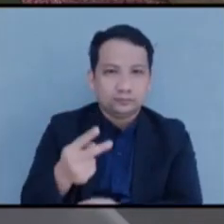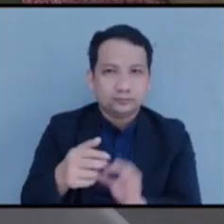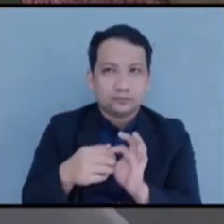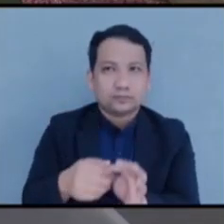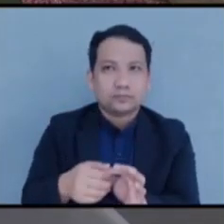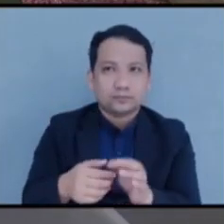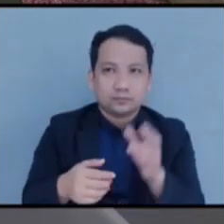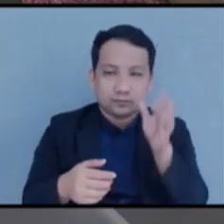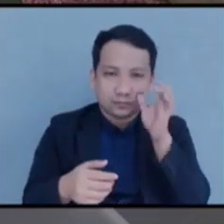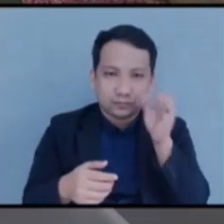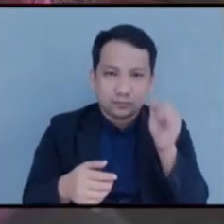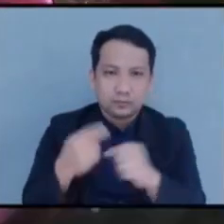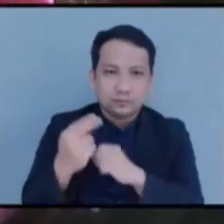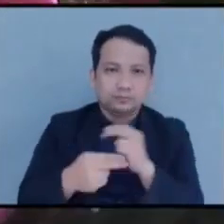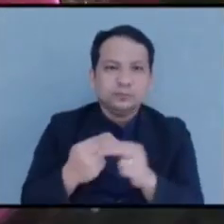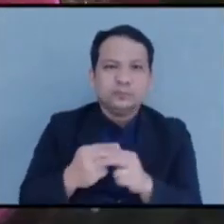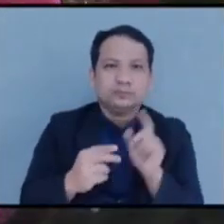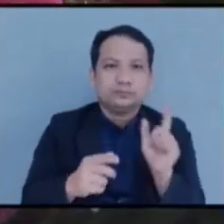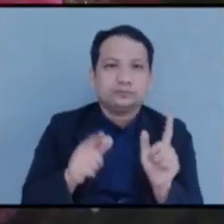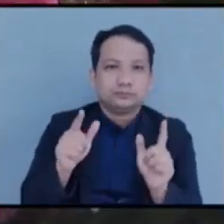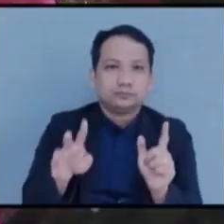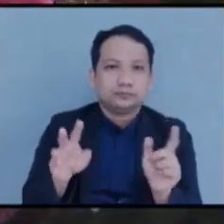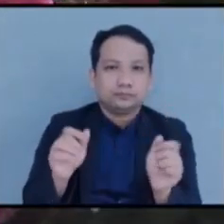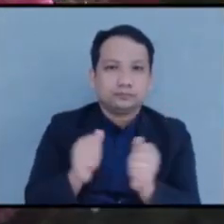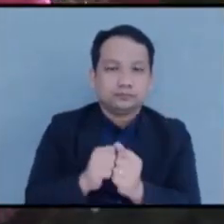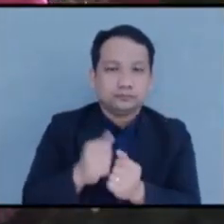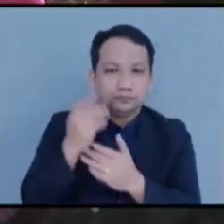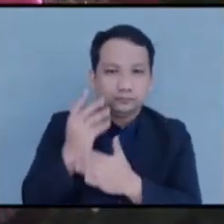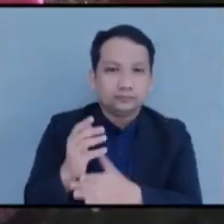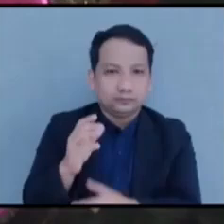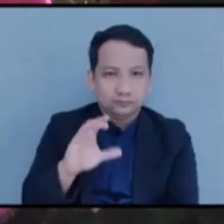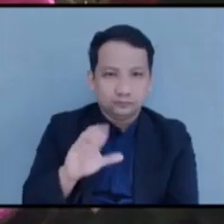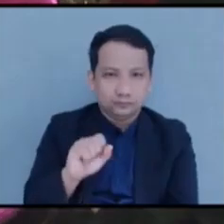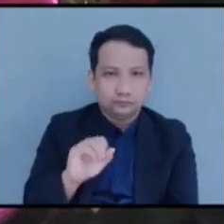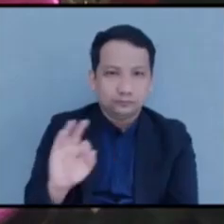the Universe 2024, and Anna Katharina Kaufman,